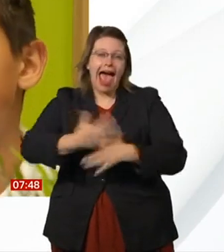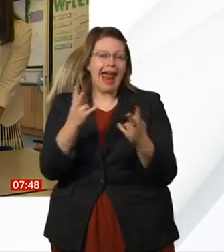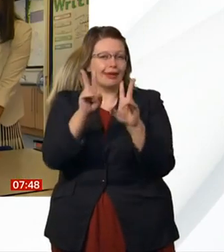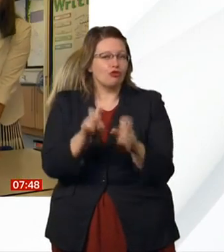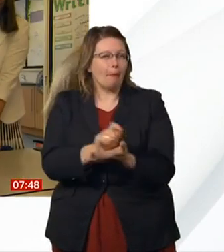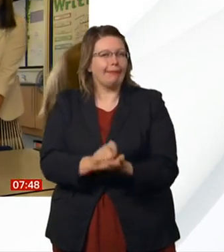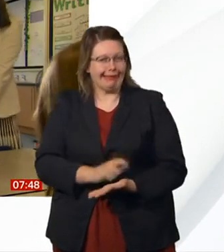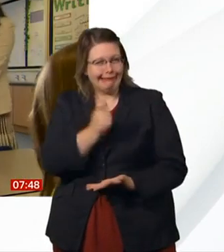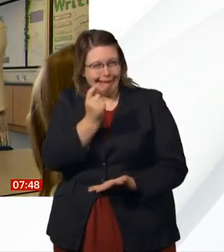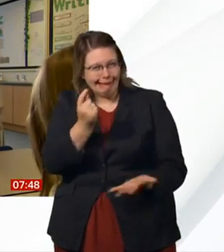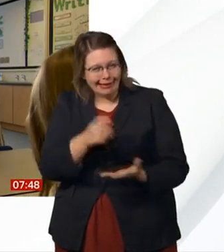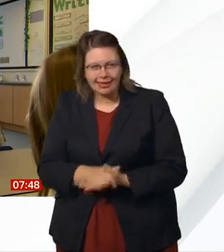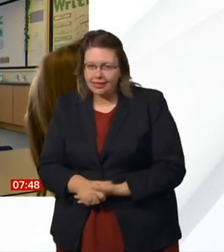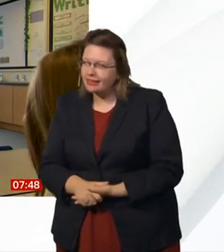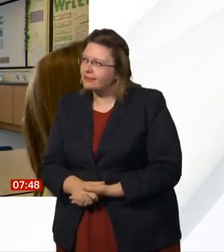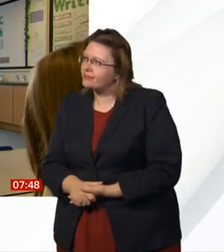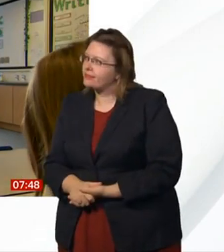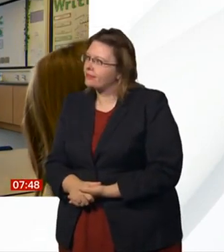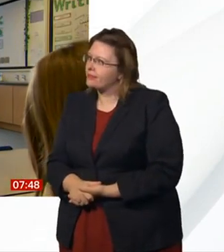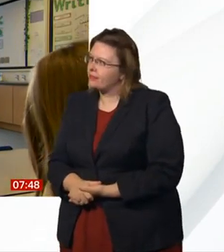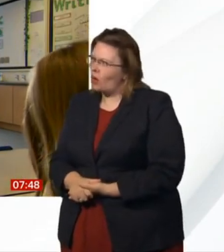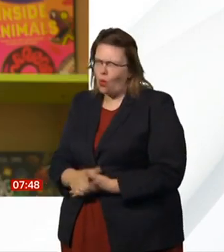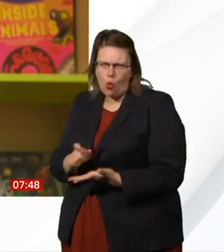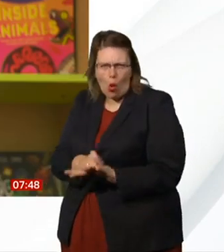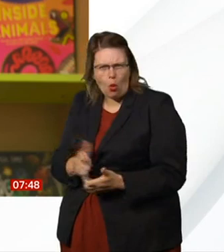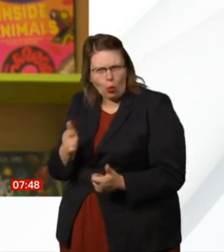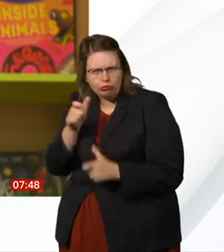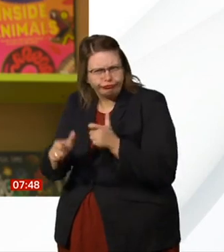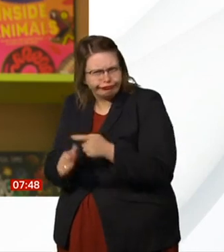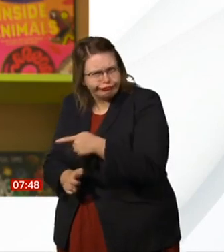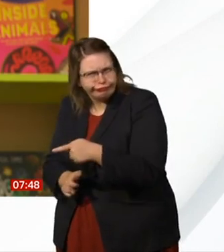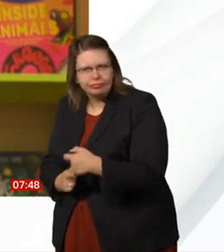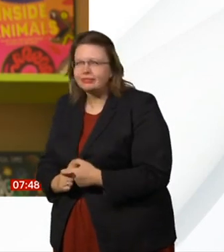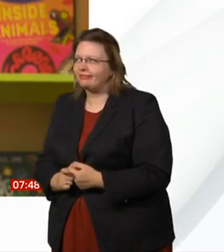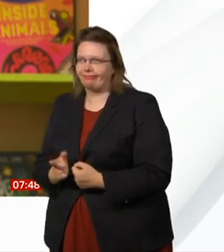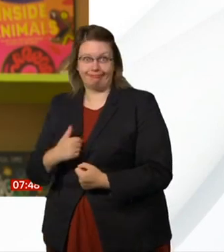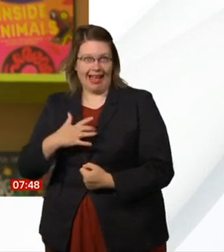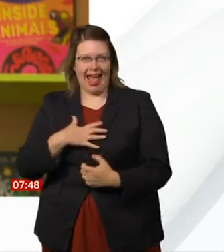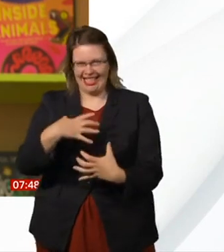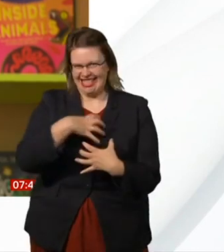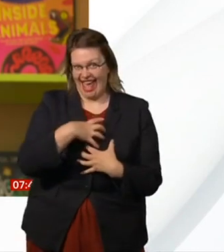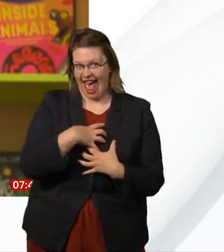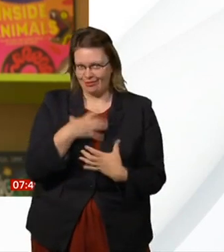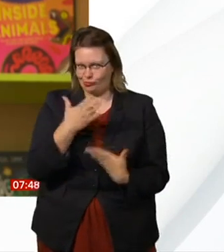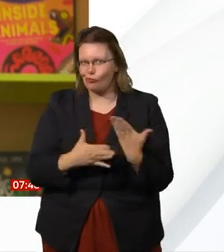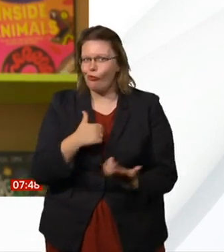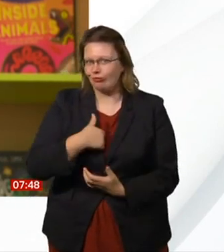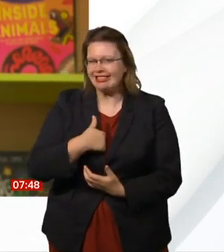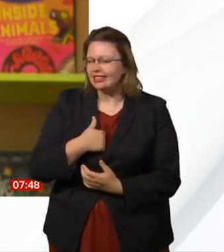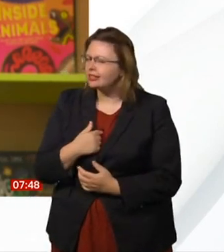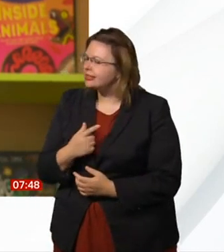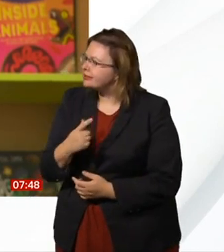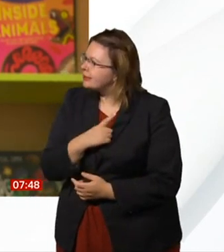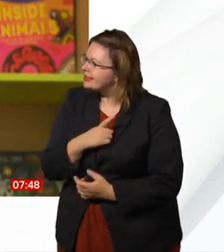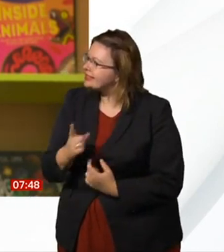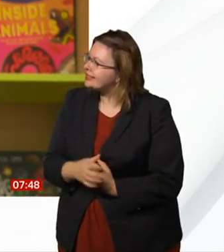want. Reeking stench. Goodness me, I feel you on fire. I like scary stories too. Scary? Yeah. Why do you like doing